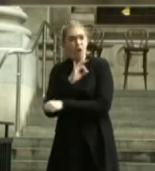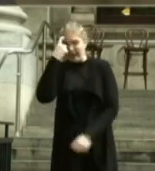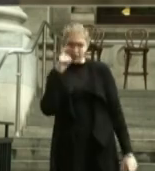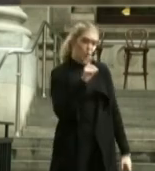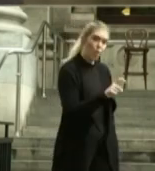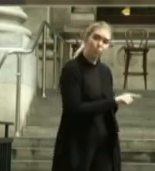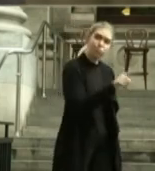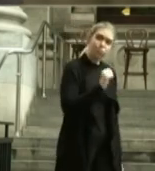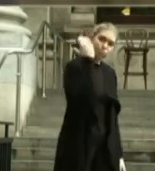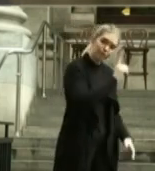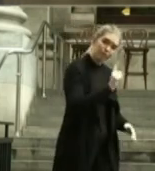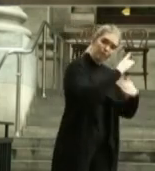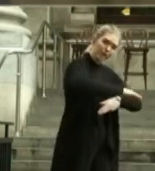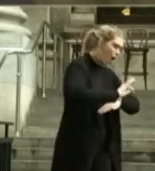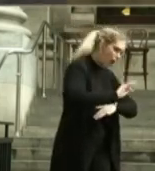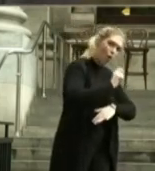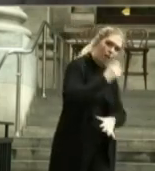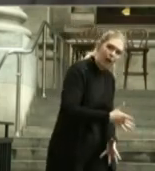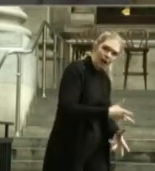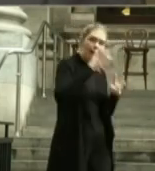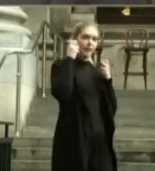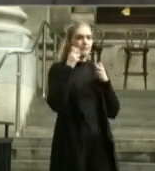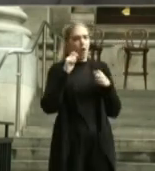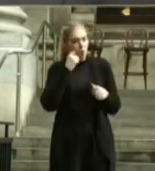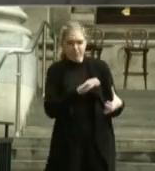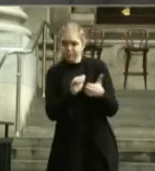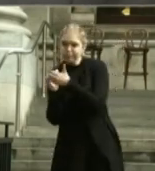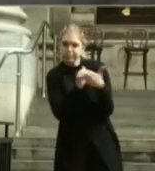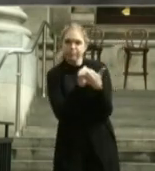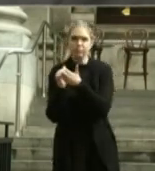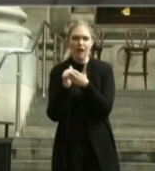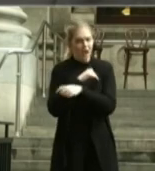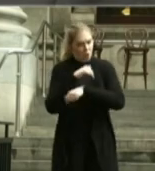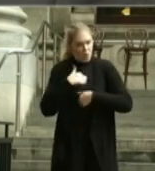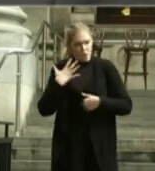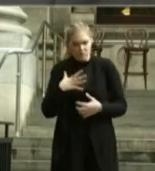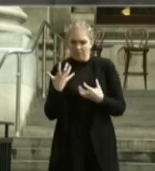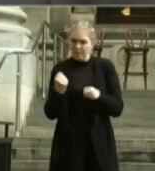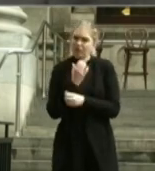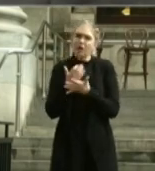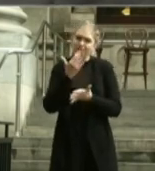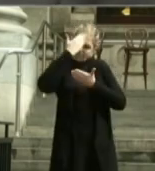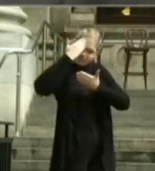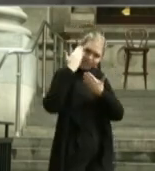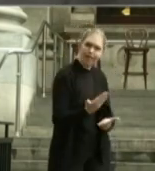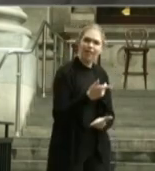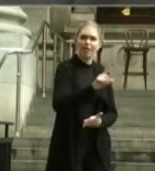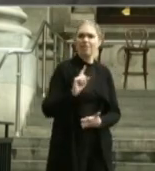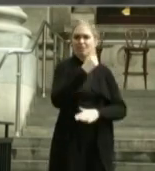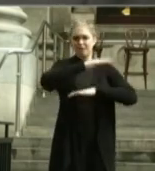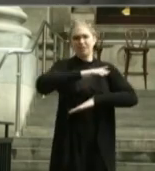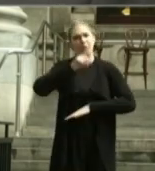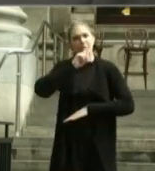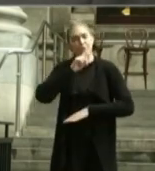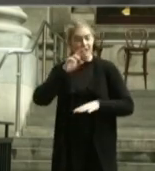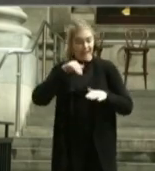First Nations people. And the nation will watch us work to embed respect for the First Peoples, not only in the processes of